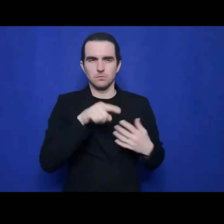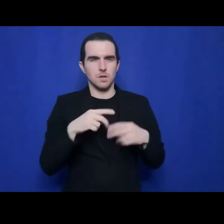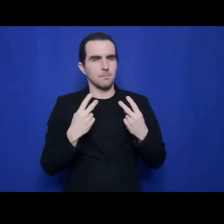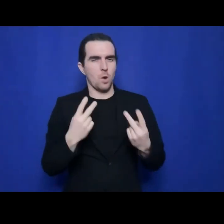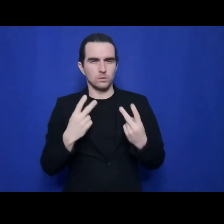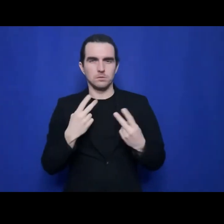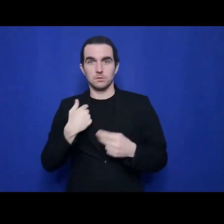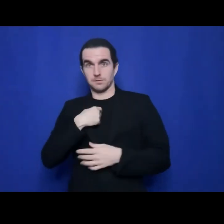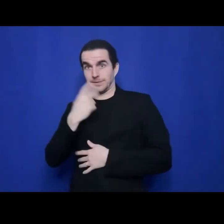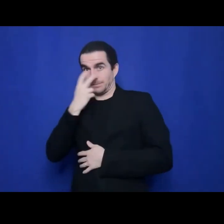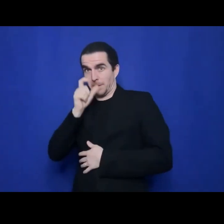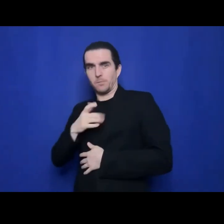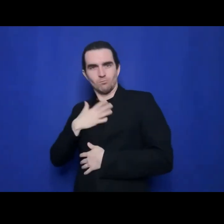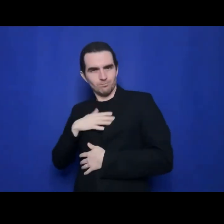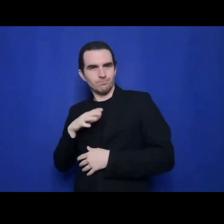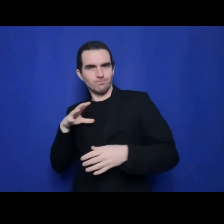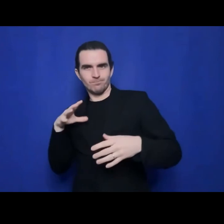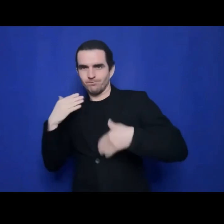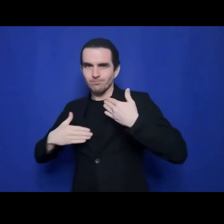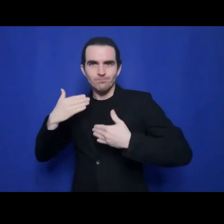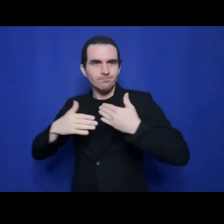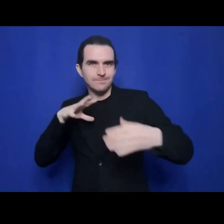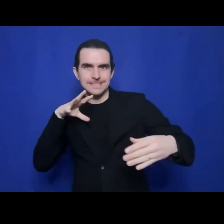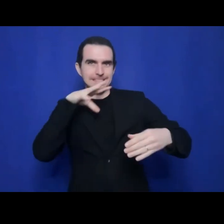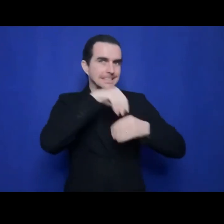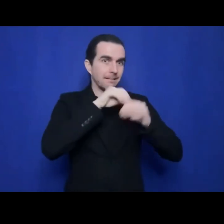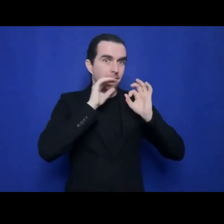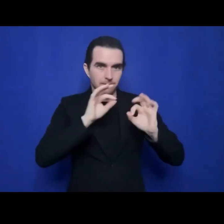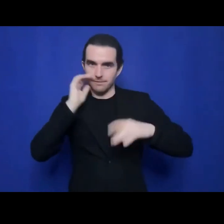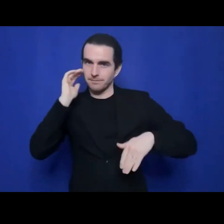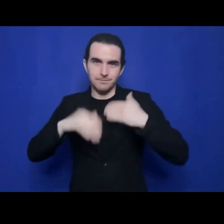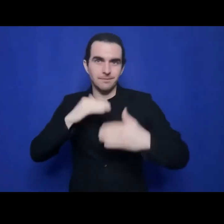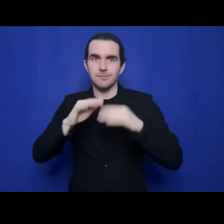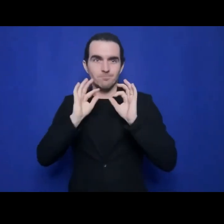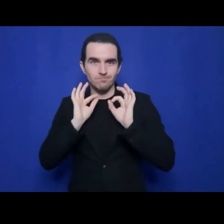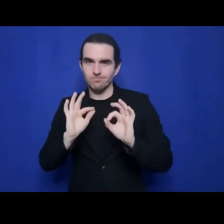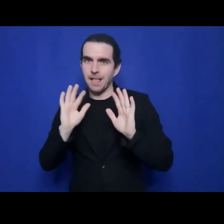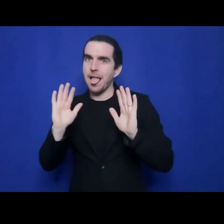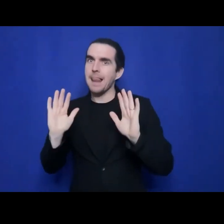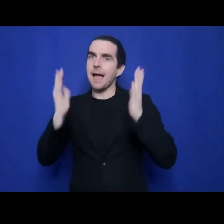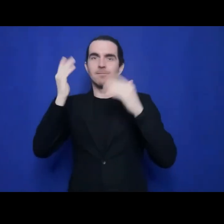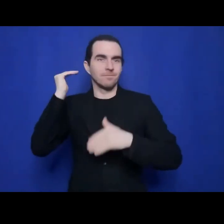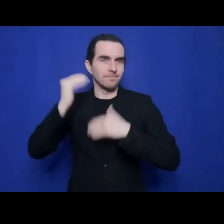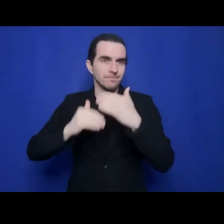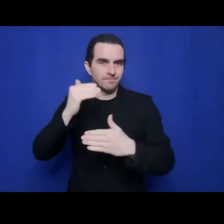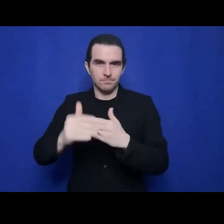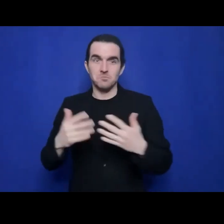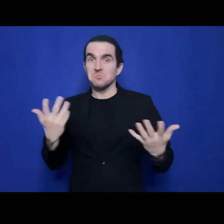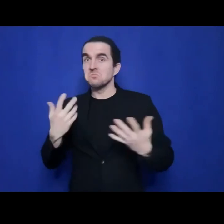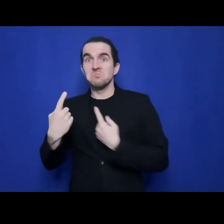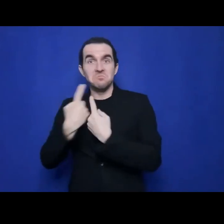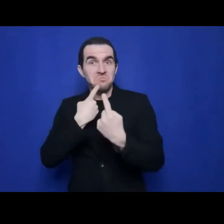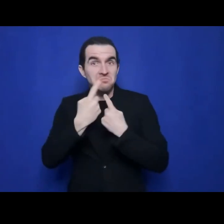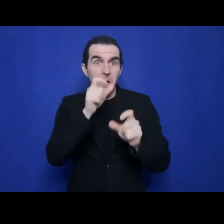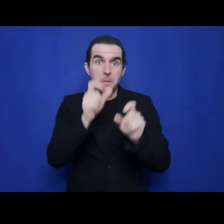with relationships, interpersonal relationships, or getting employed, and things of that